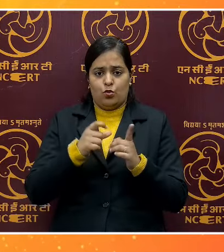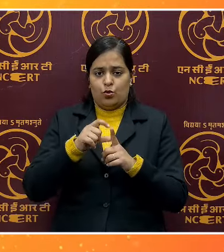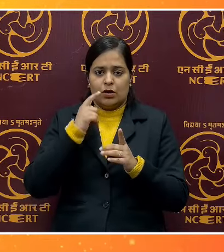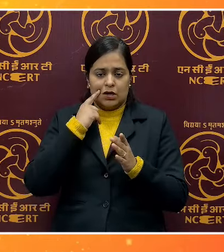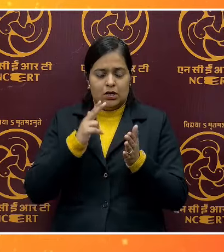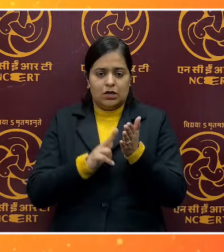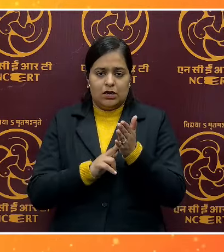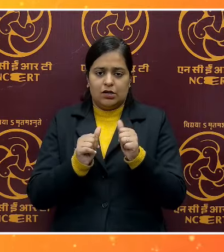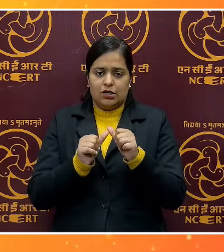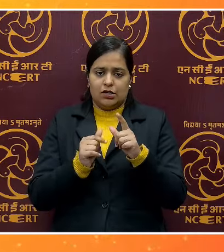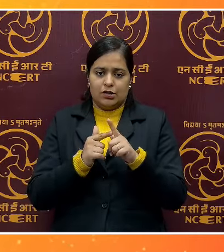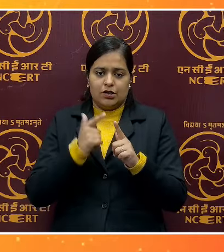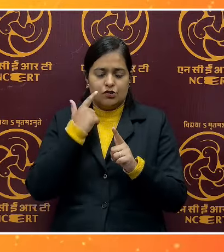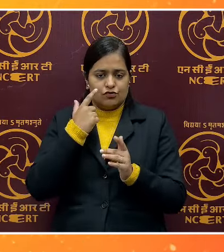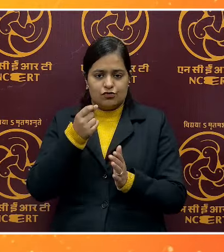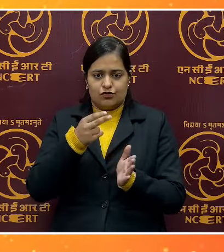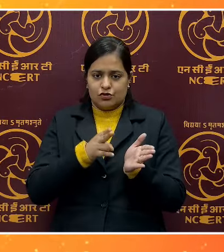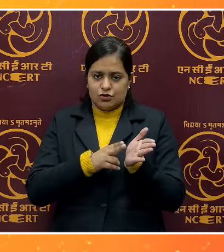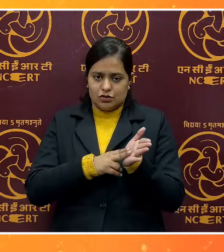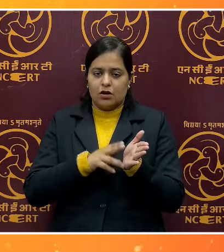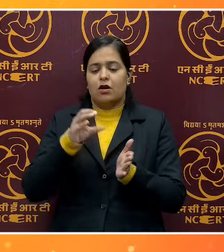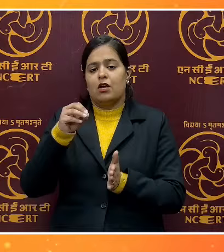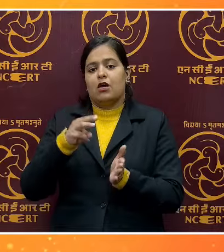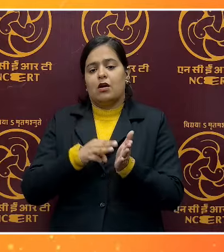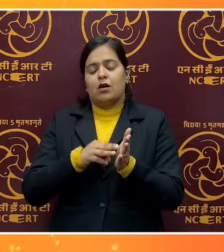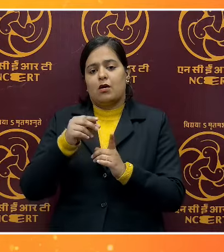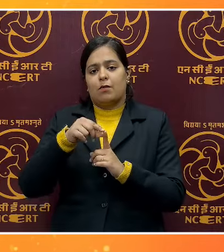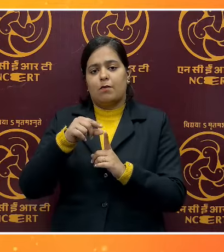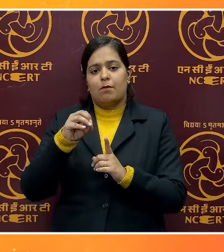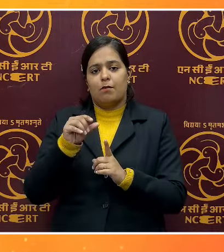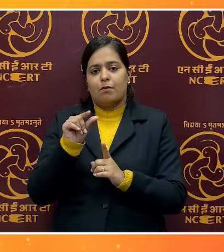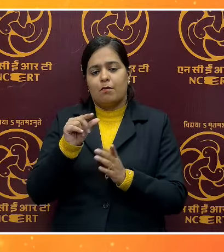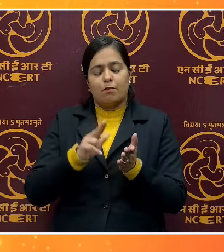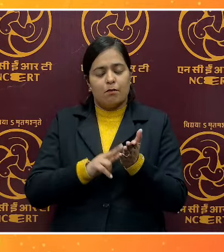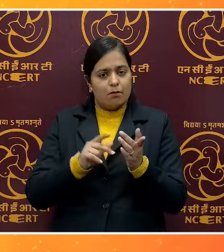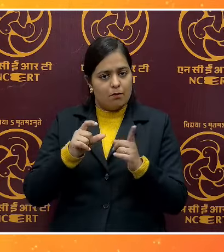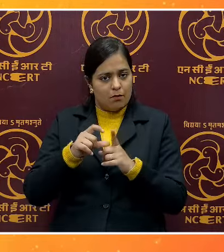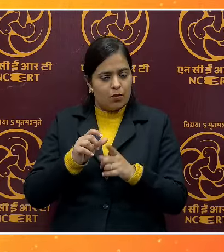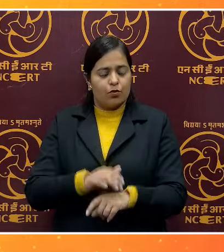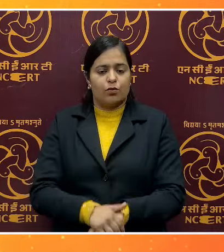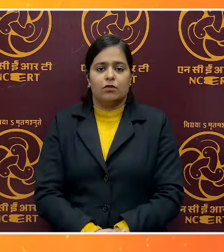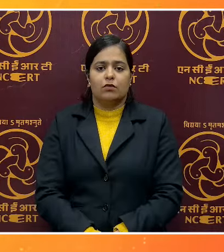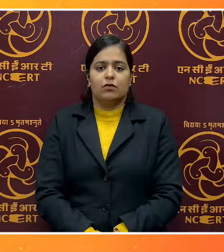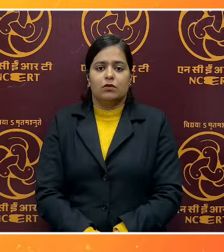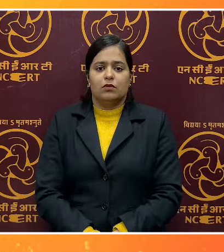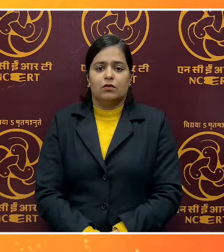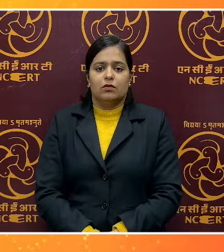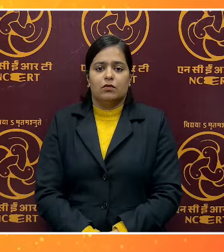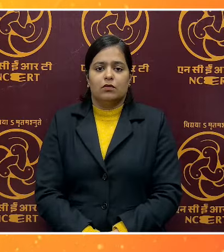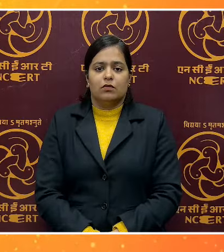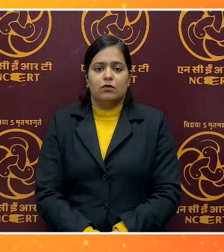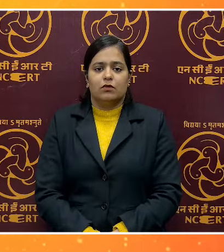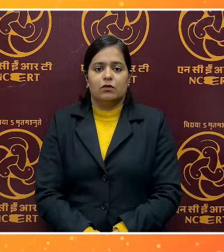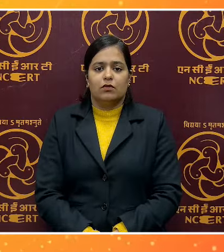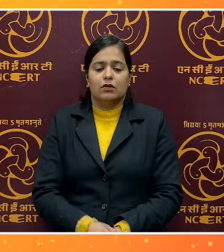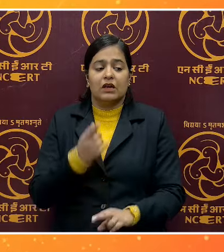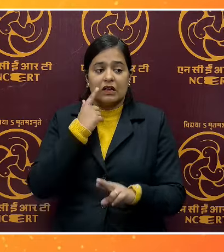talk about its rules, regulations, and we will have some examples to make the concept